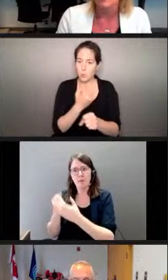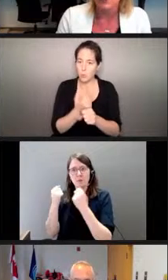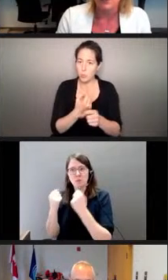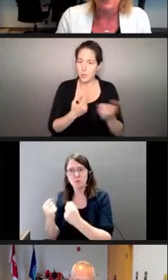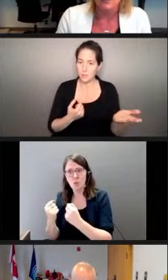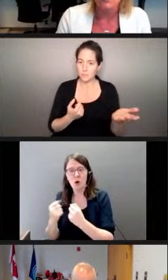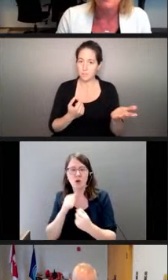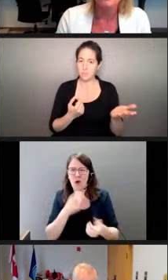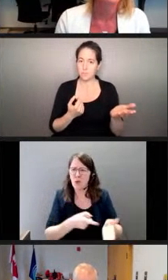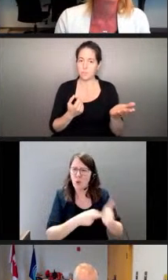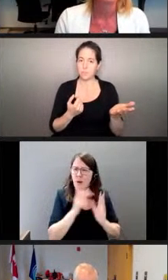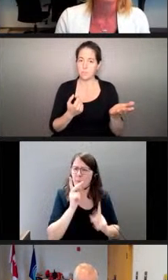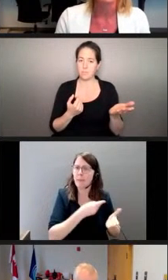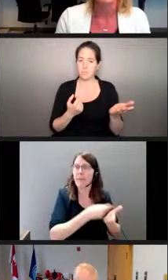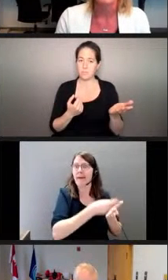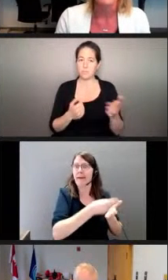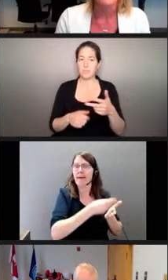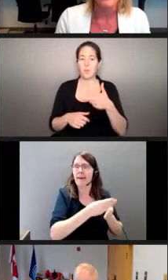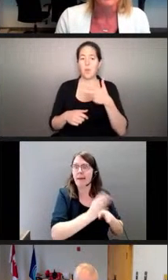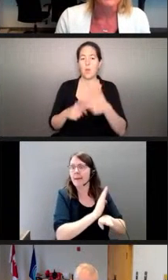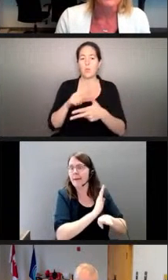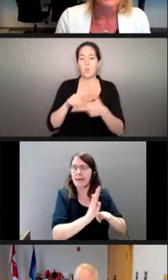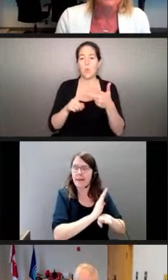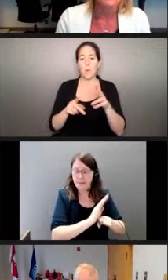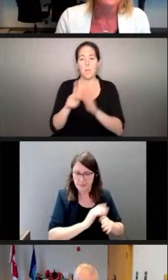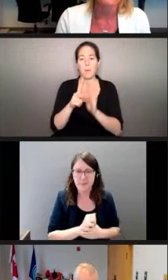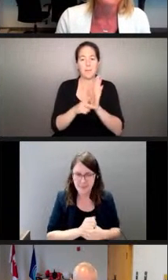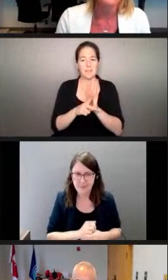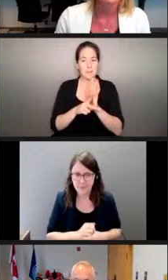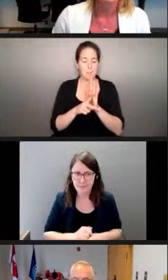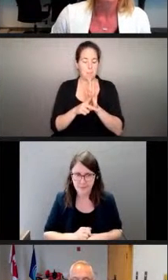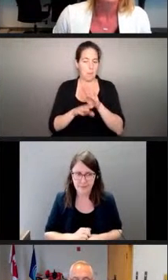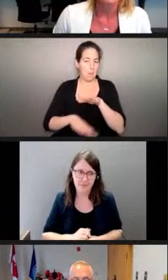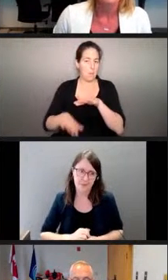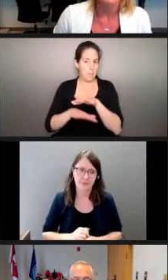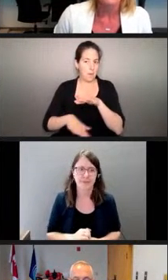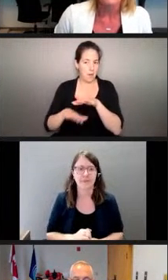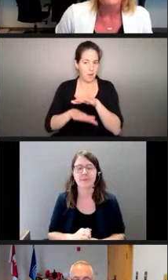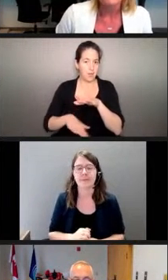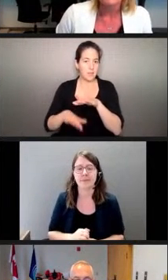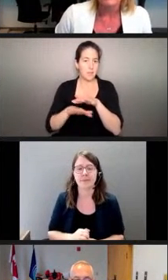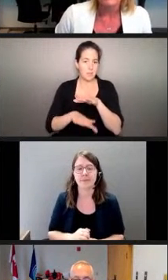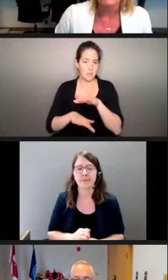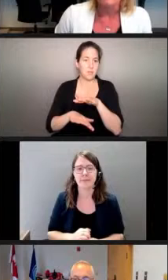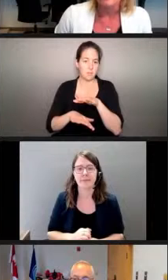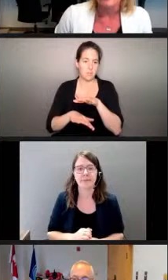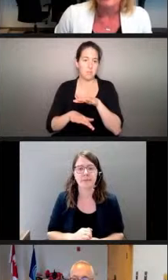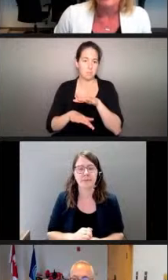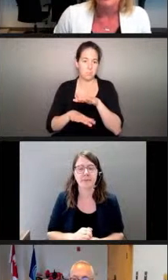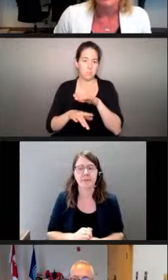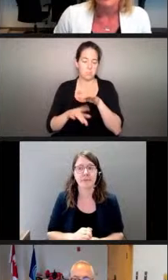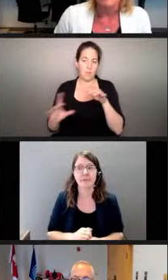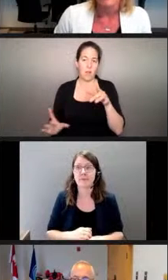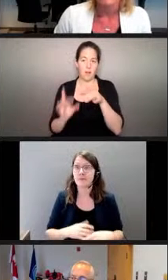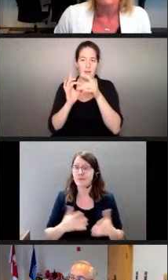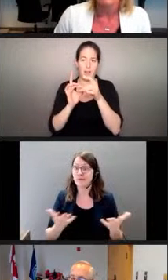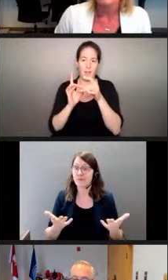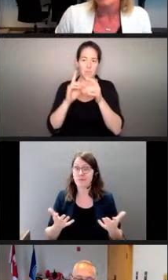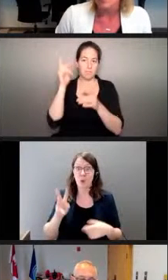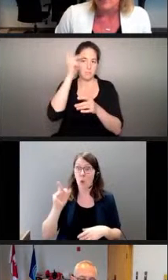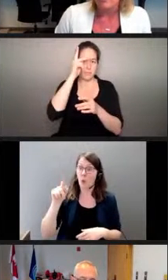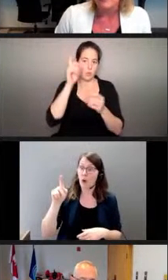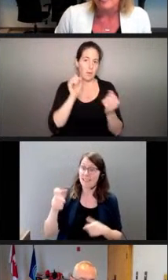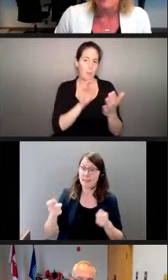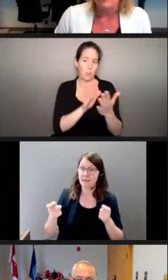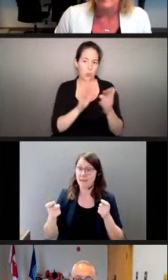products and materials in use, and regenerating natural systems. So it is recognized within the industry that